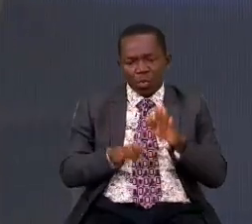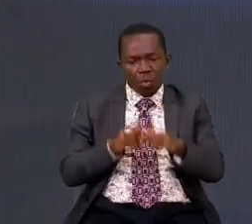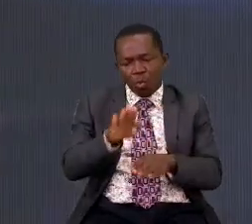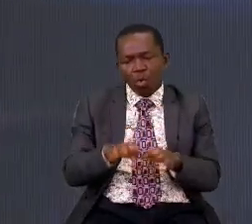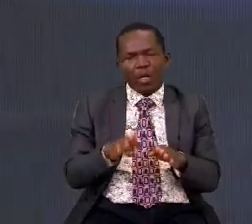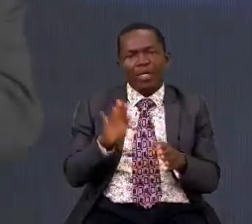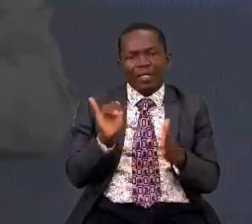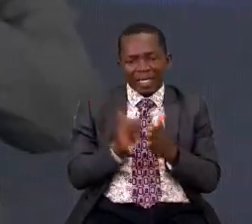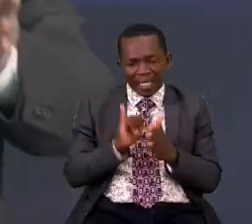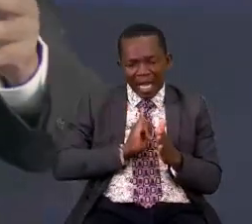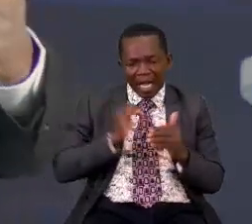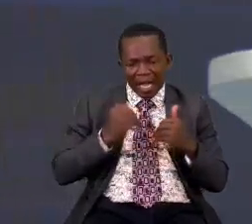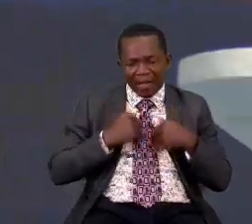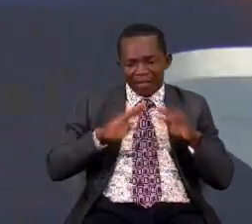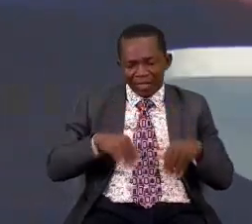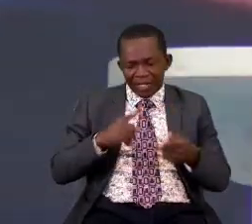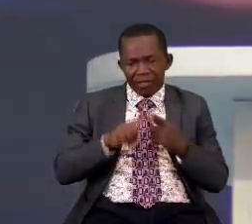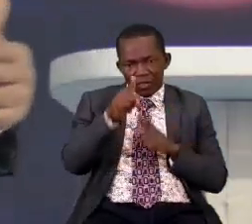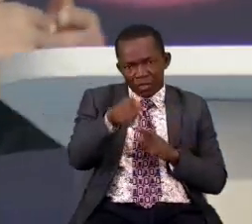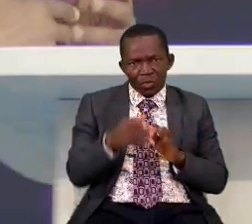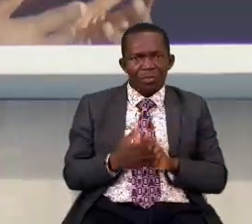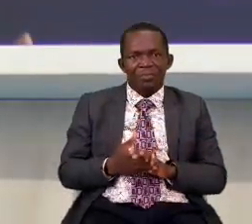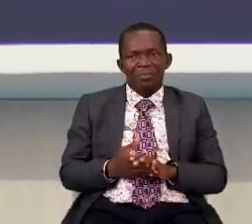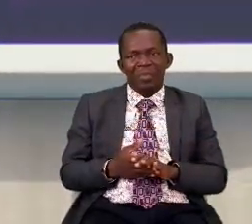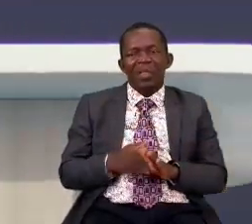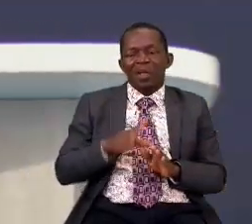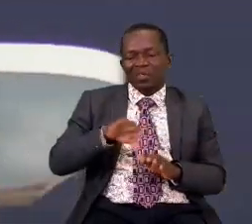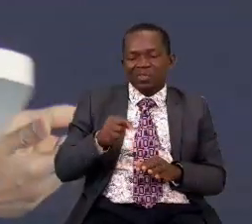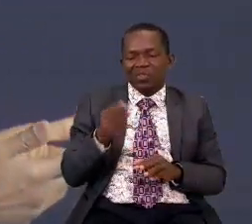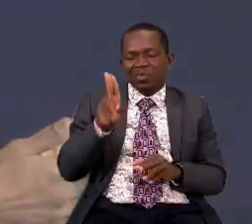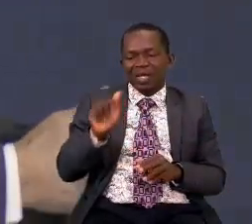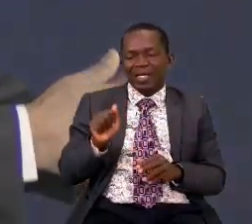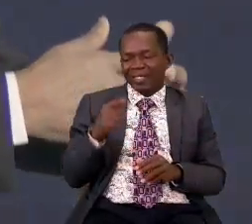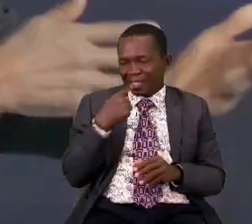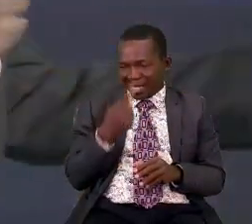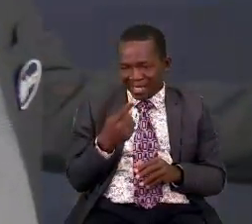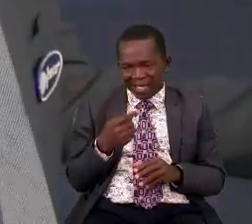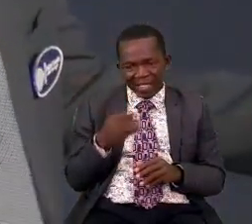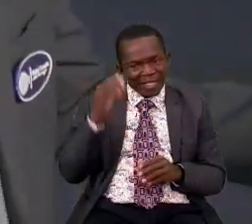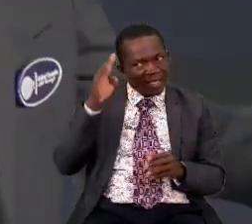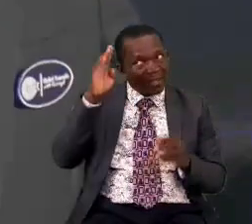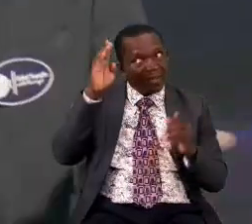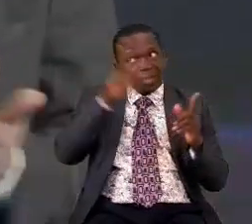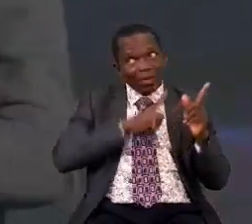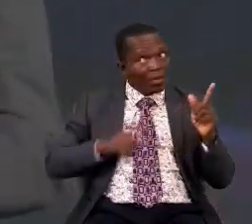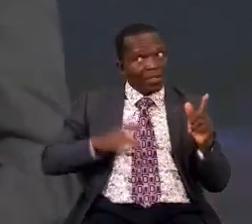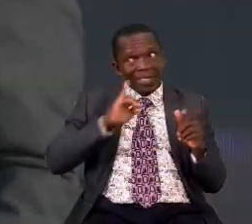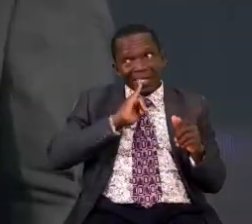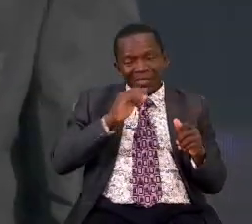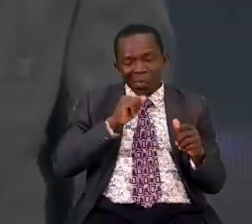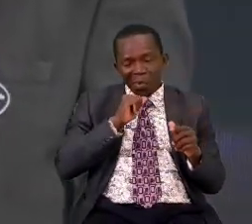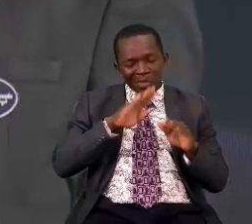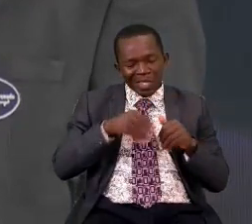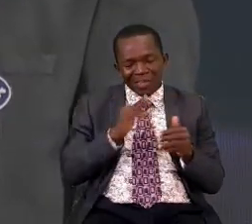property is giving me as a representative of the children of Israel of